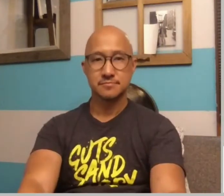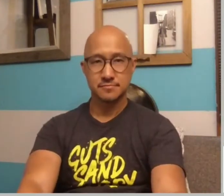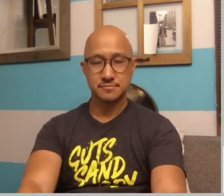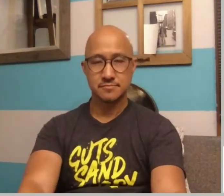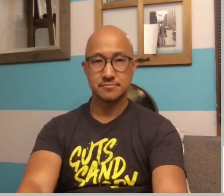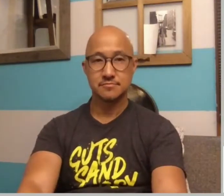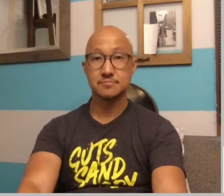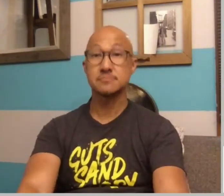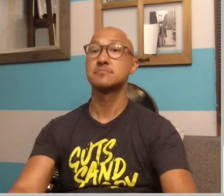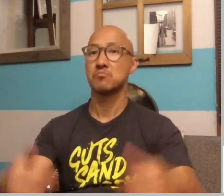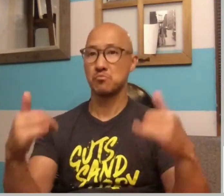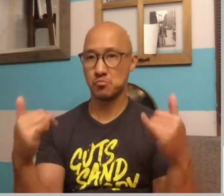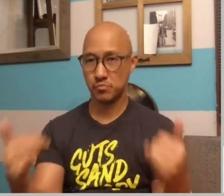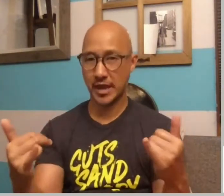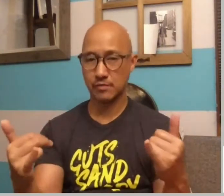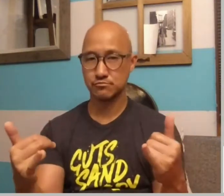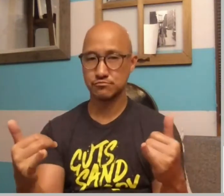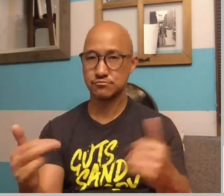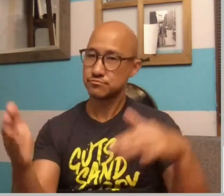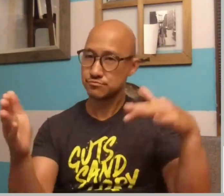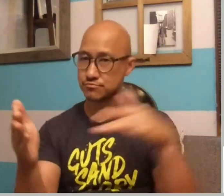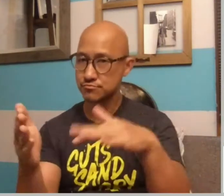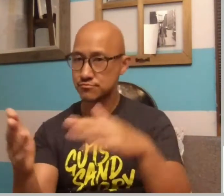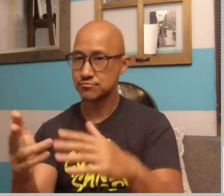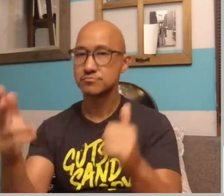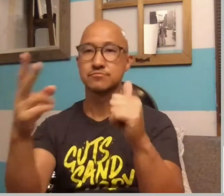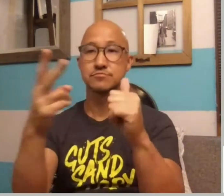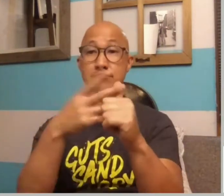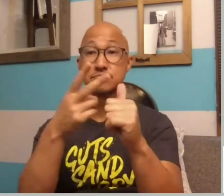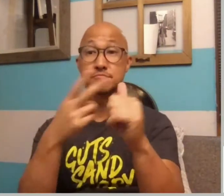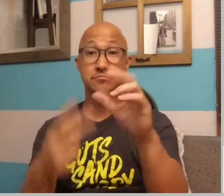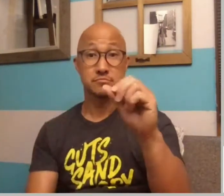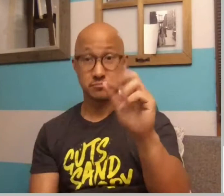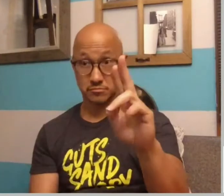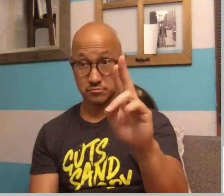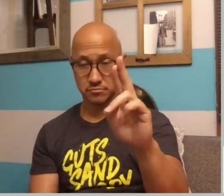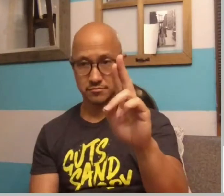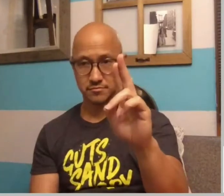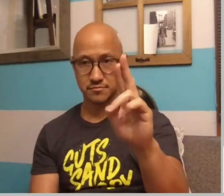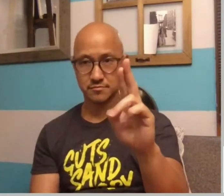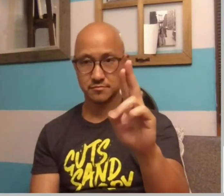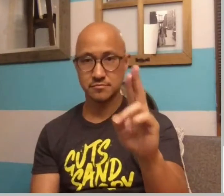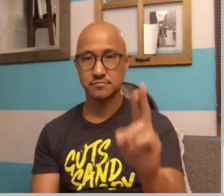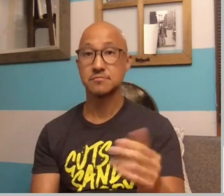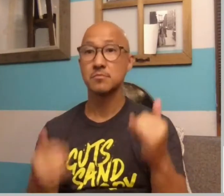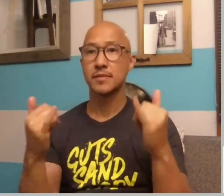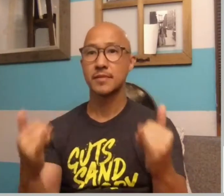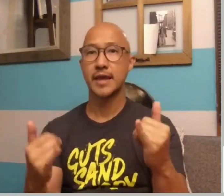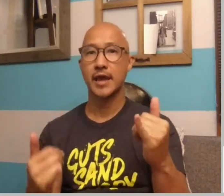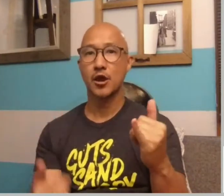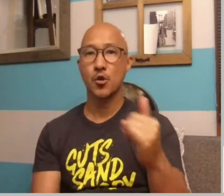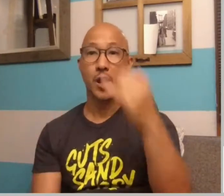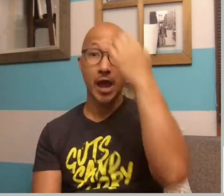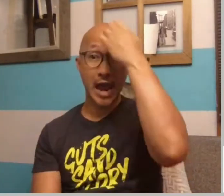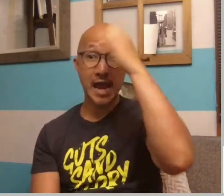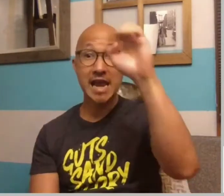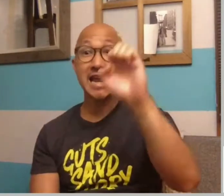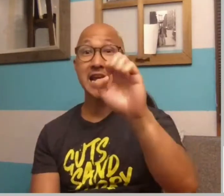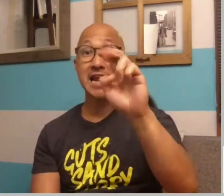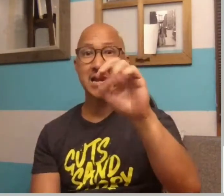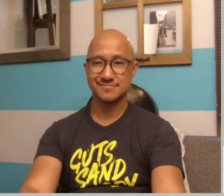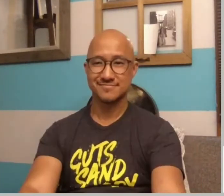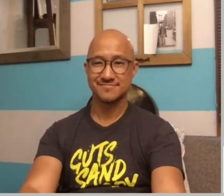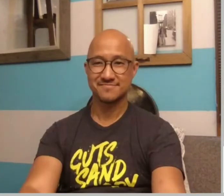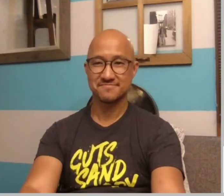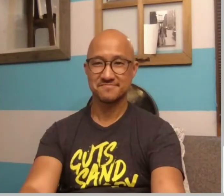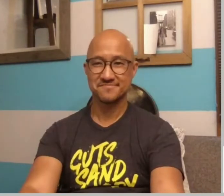we're taking a look at the book. We're looking at 2 Corinthians this week. And we're going to have Enoch now do our devotional. Go ahead,